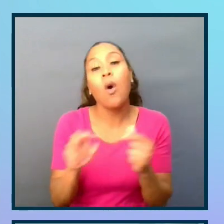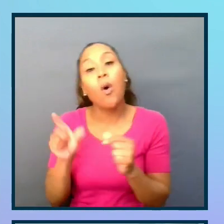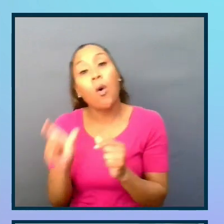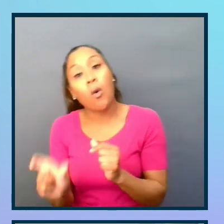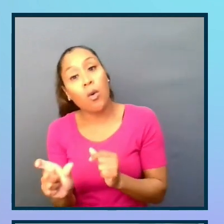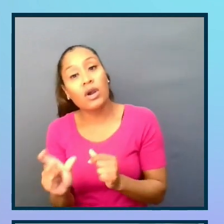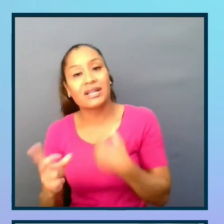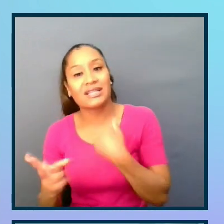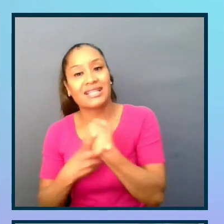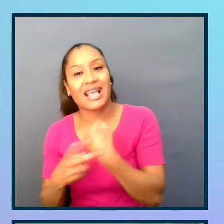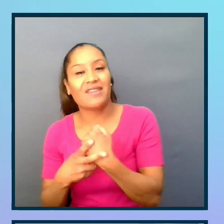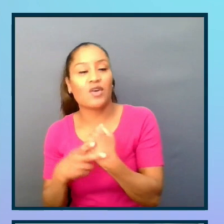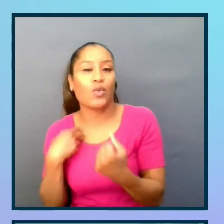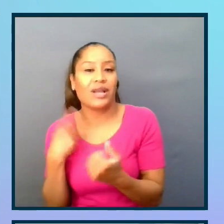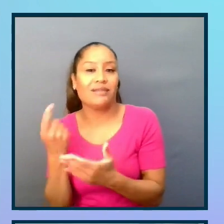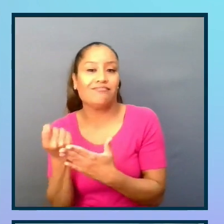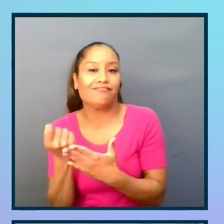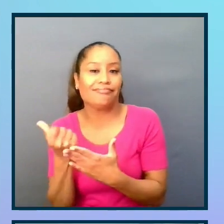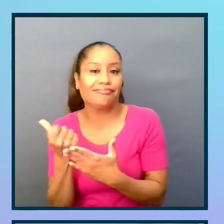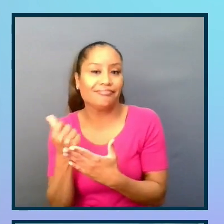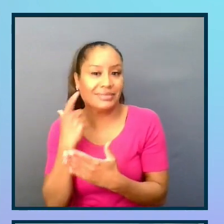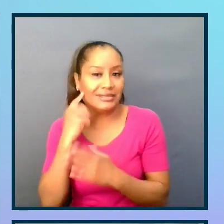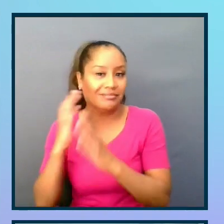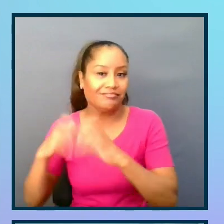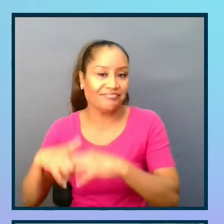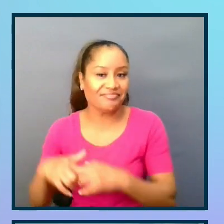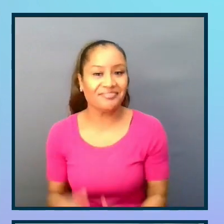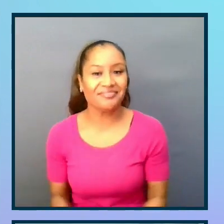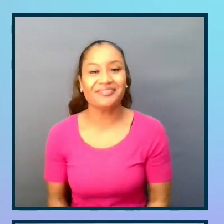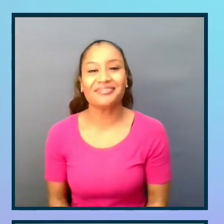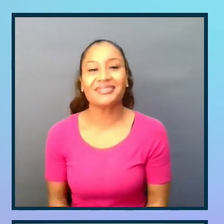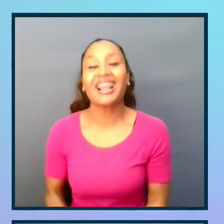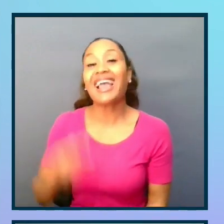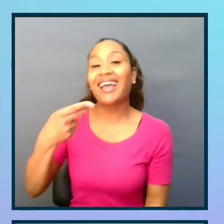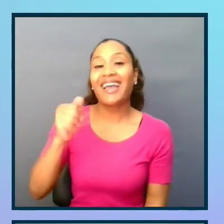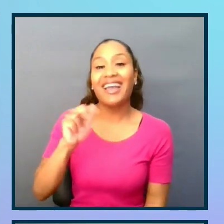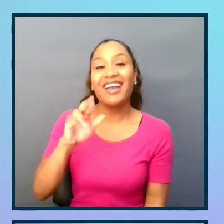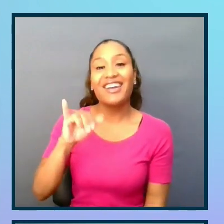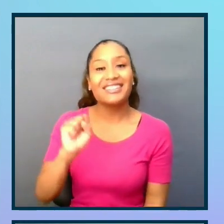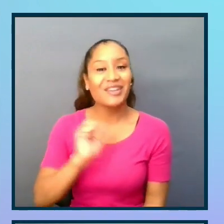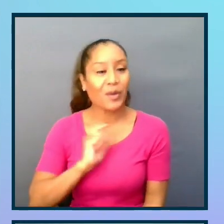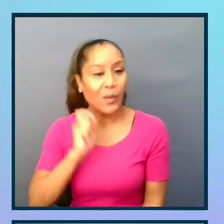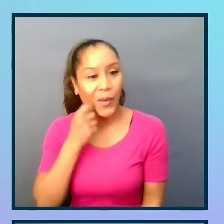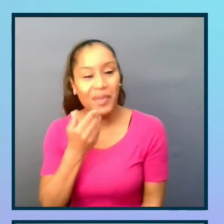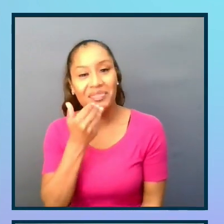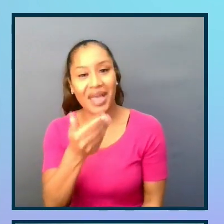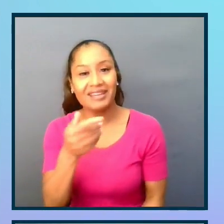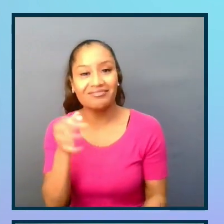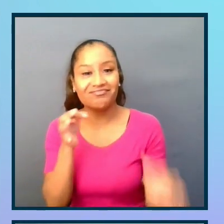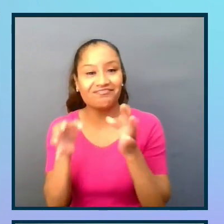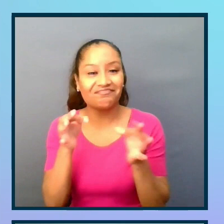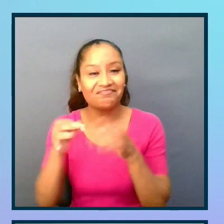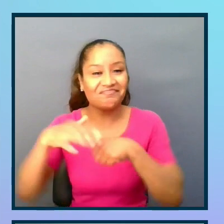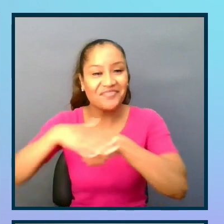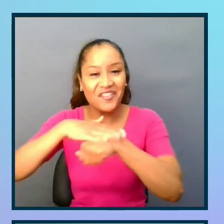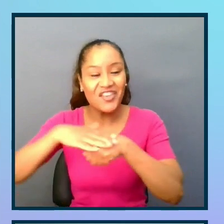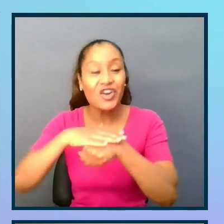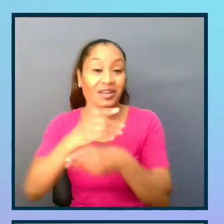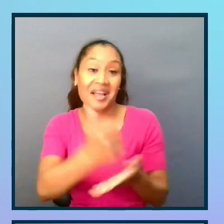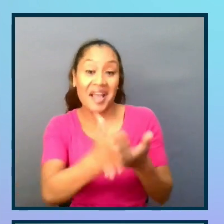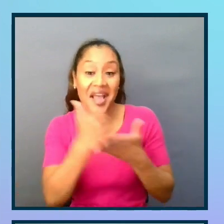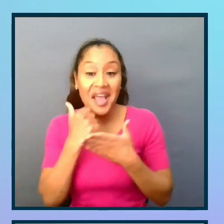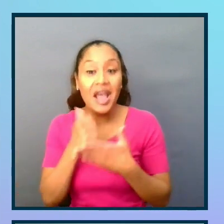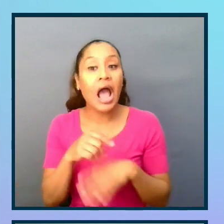currently disabled. Cool. Well, thanks for the overview, Aaron. That's helpful. And so, yeah, I